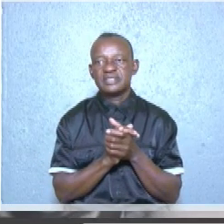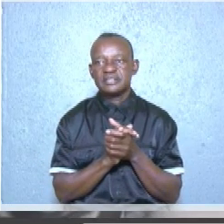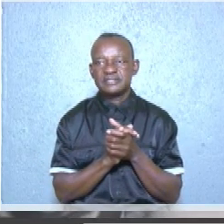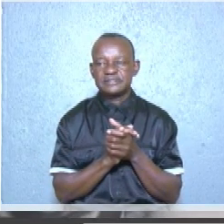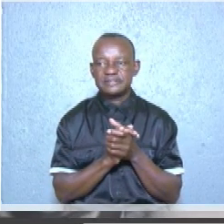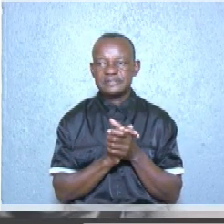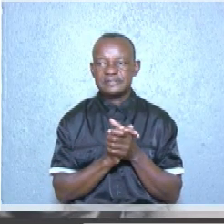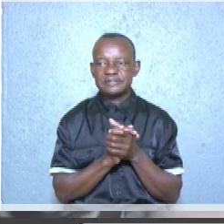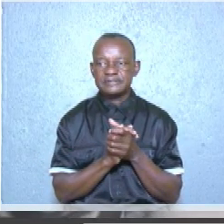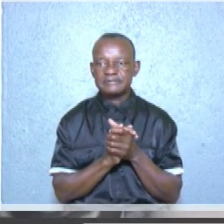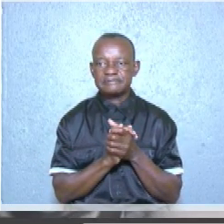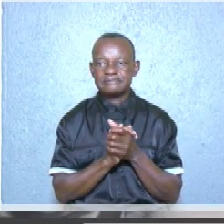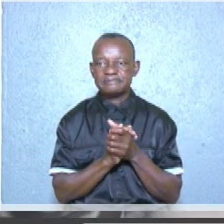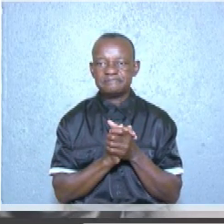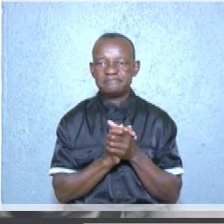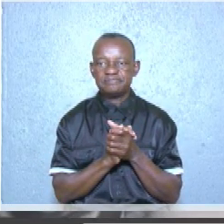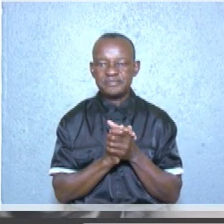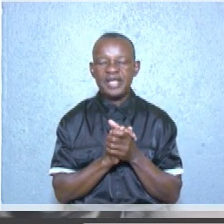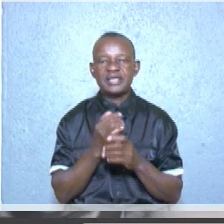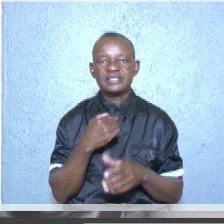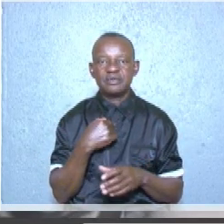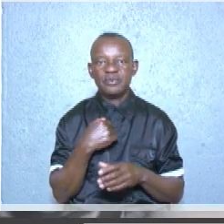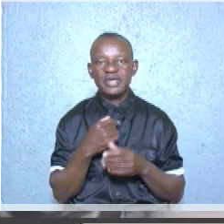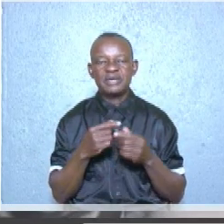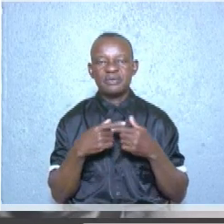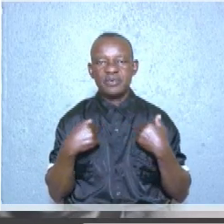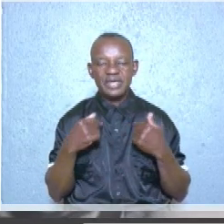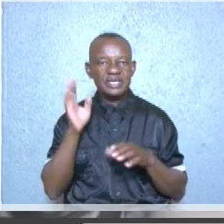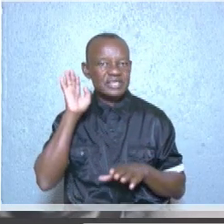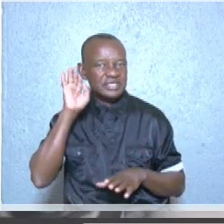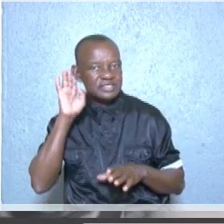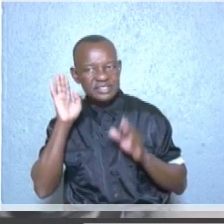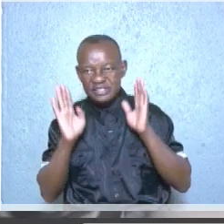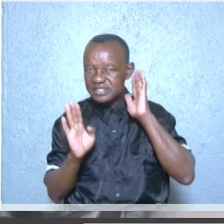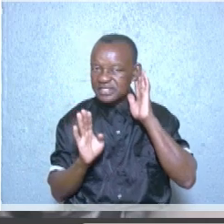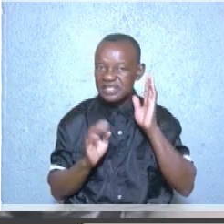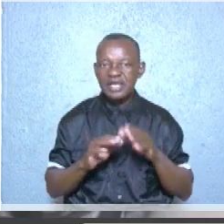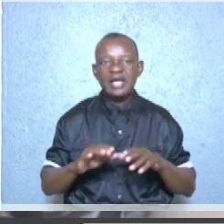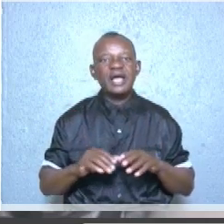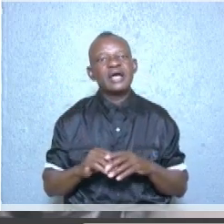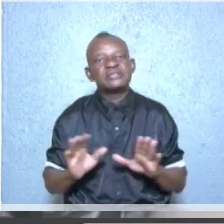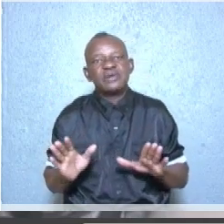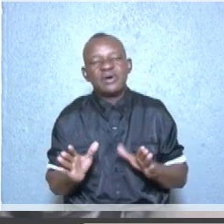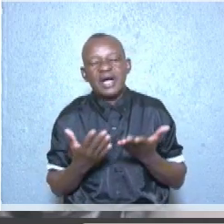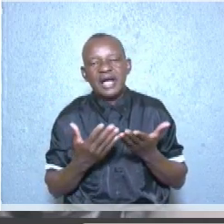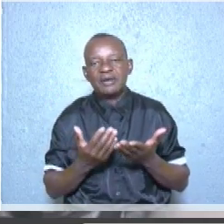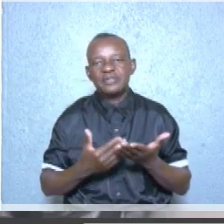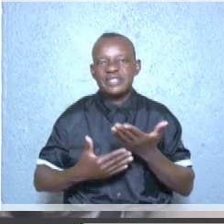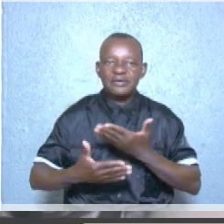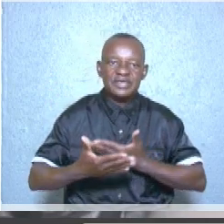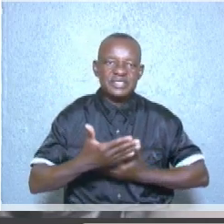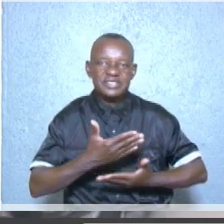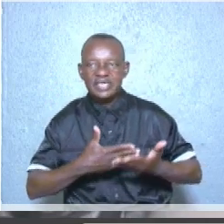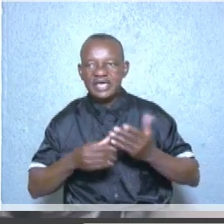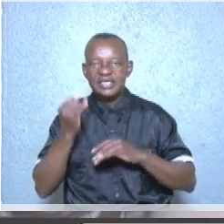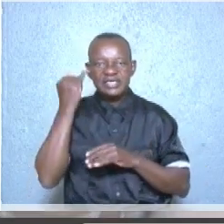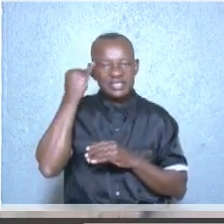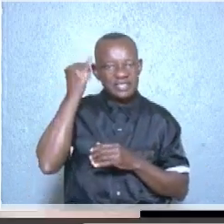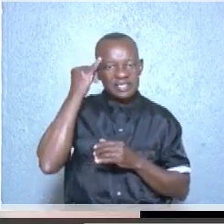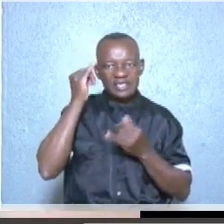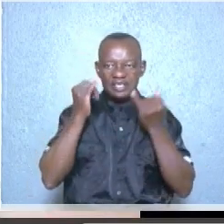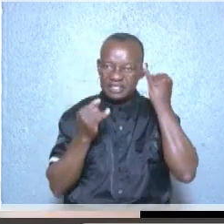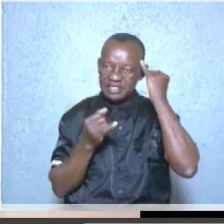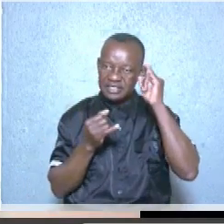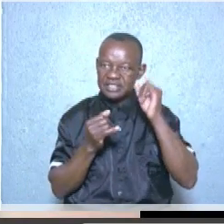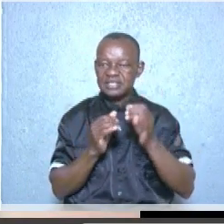his ideas, how we must take Namibia further. I was also involved where he's